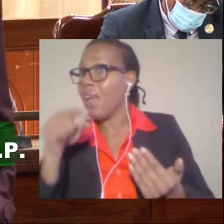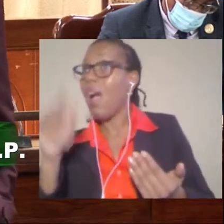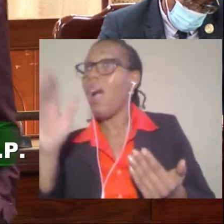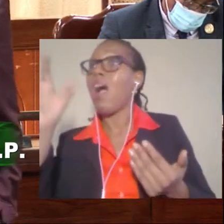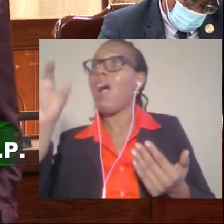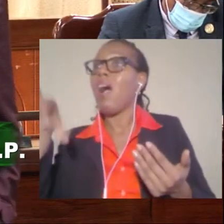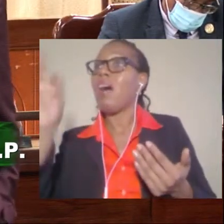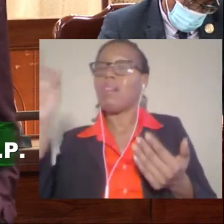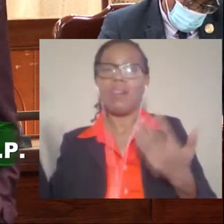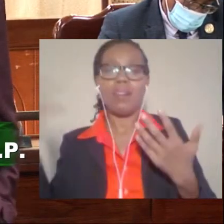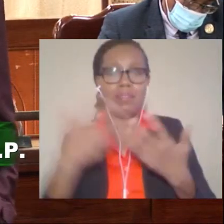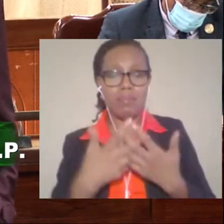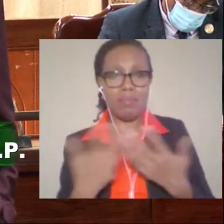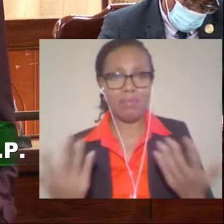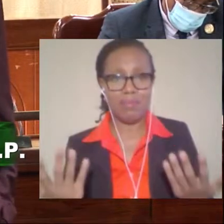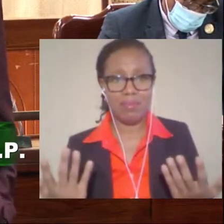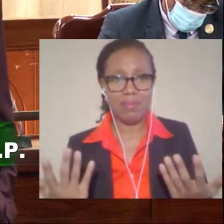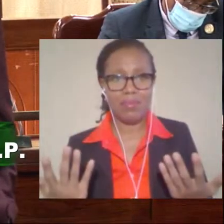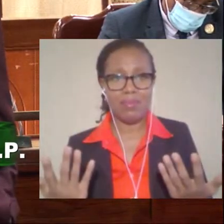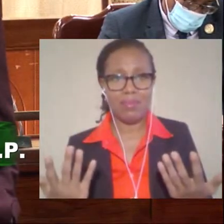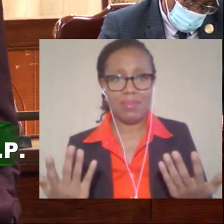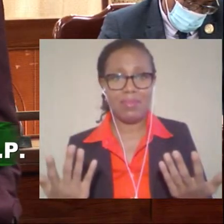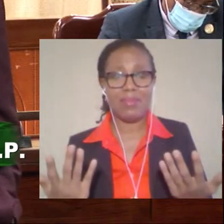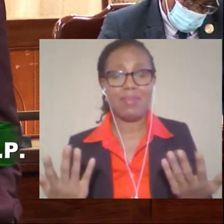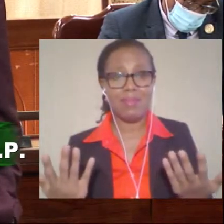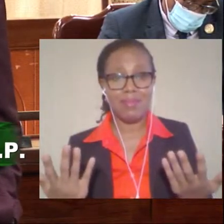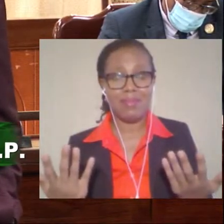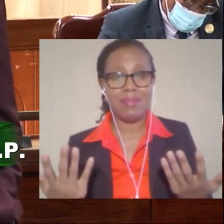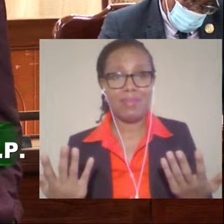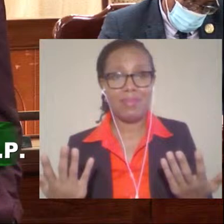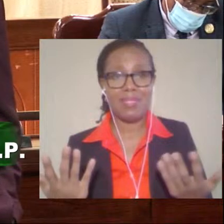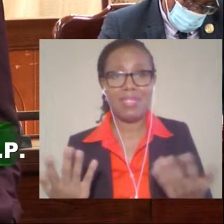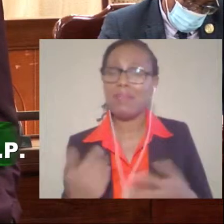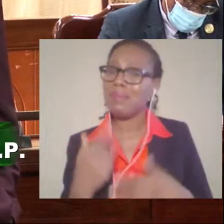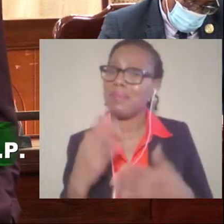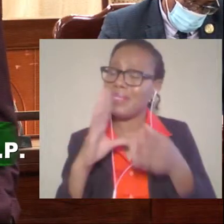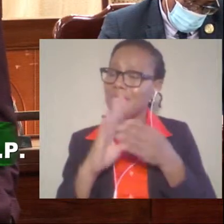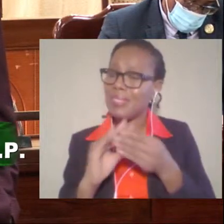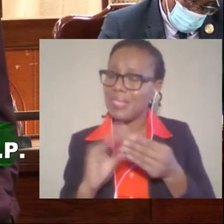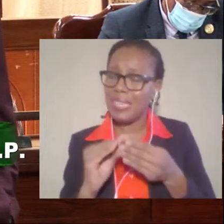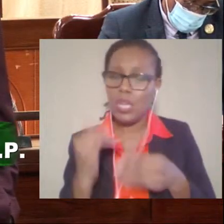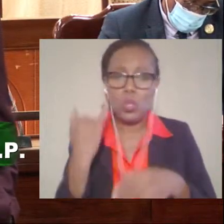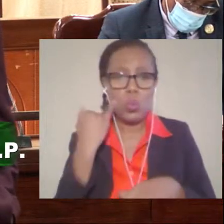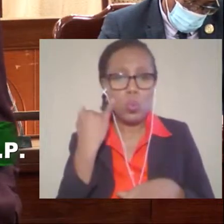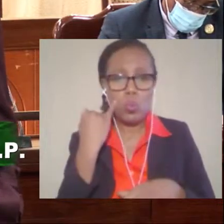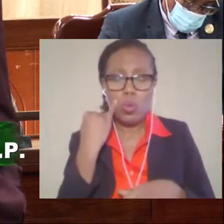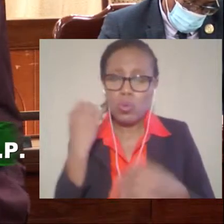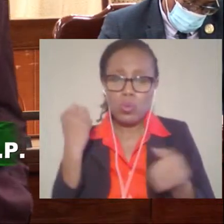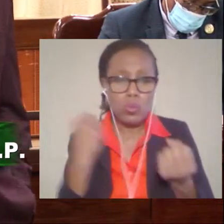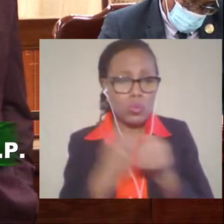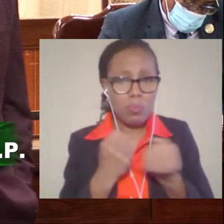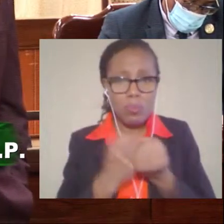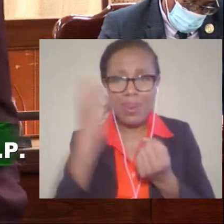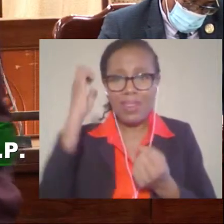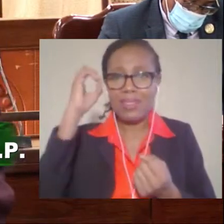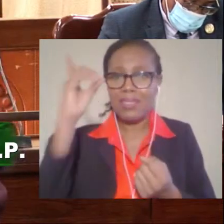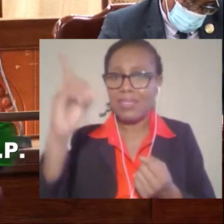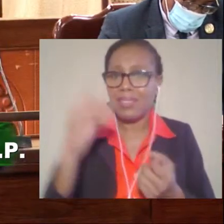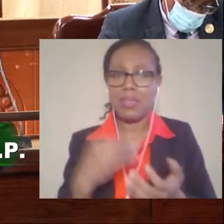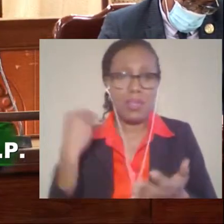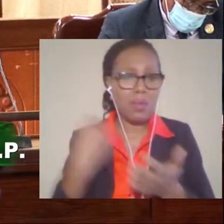And all I'm saying is, there must be a greater, if we're going to invest this much in education, must be a greater synergy, a